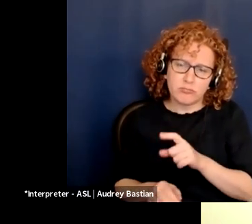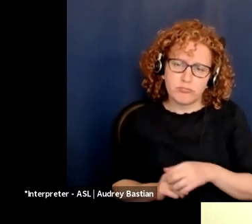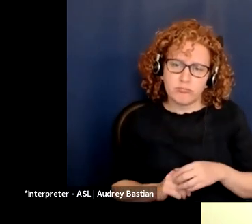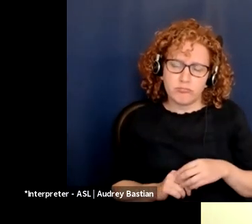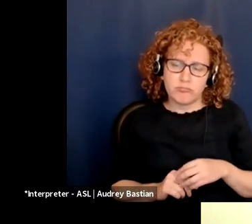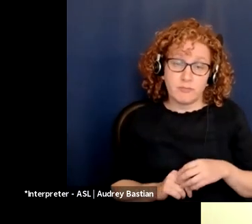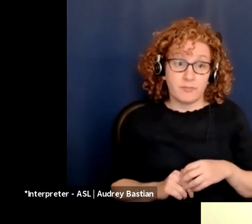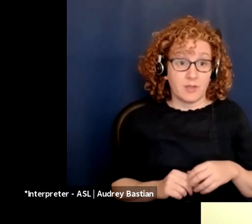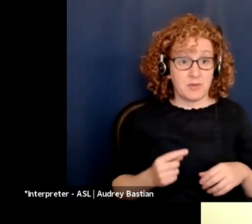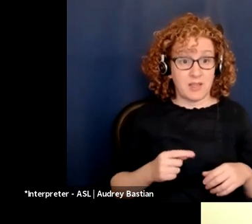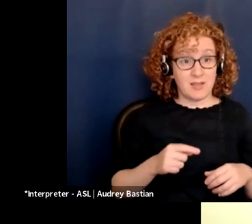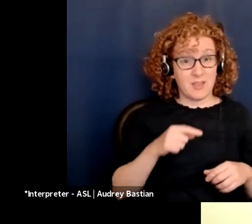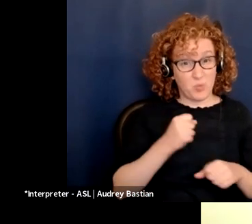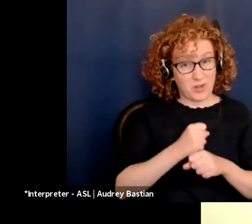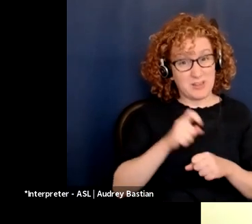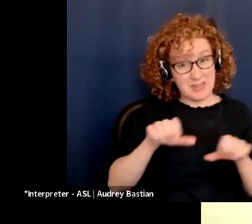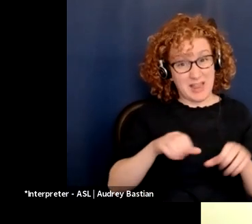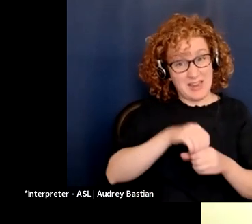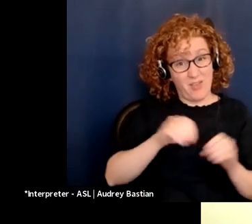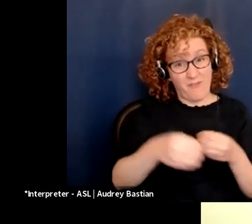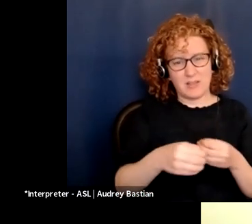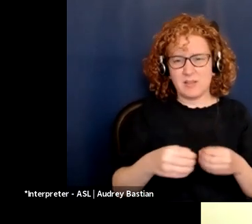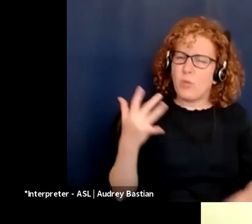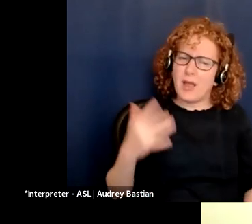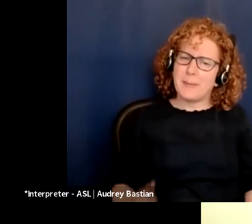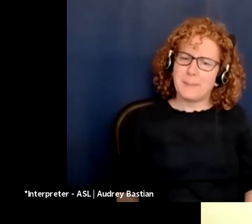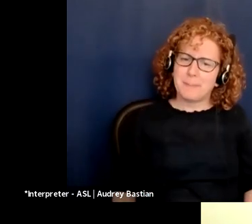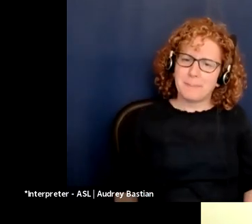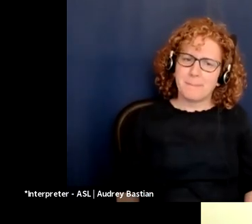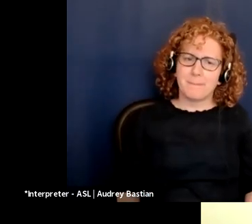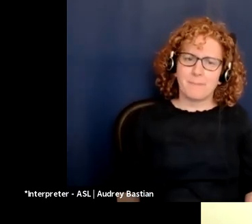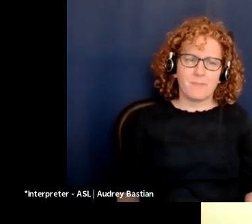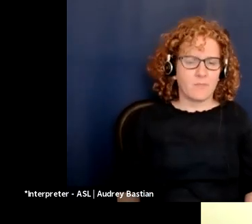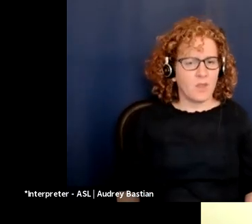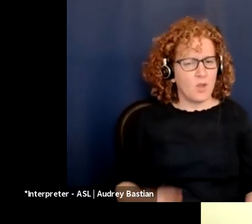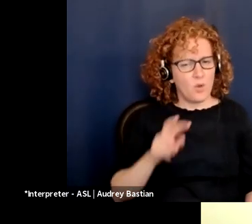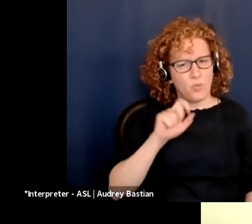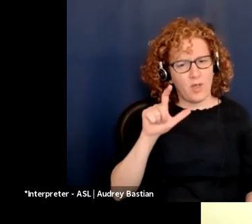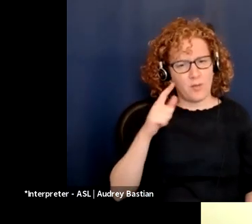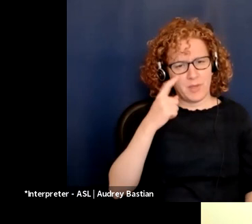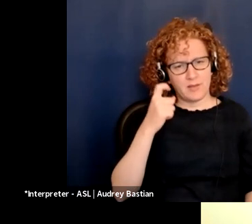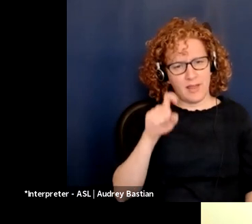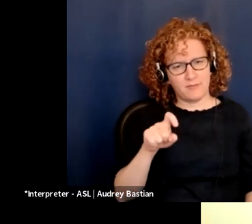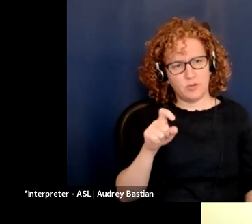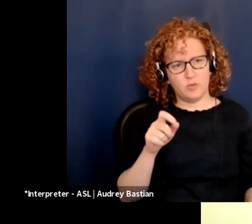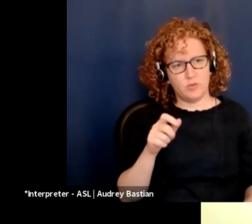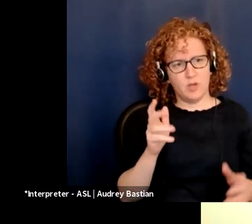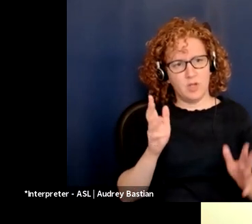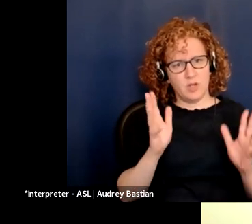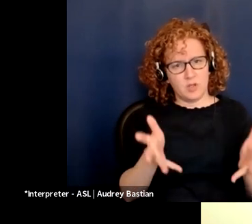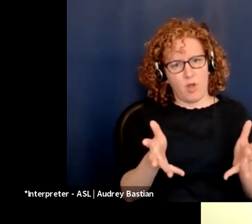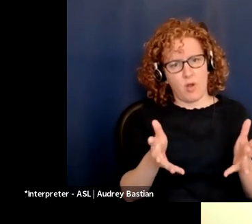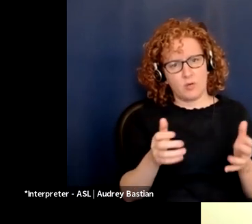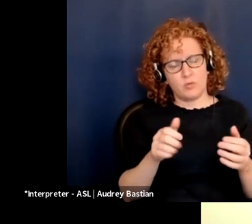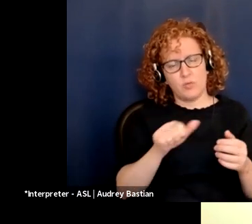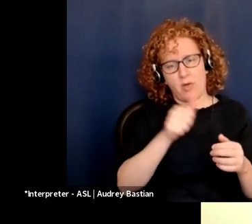So if someone says, well, oh, this work has to be done in the office. Oh, really? Why? Well, because you have to talk to